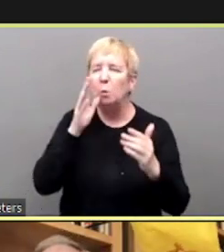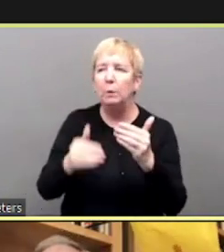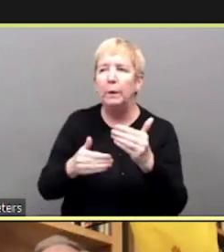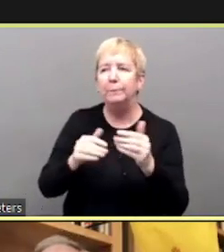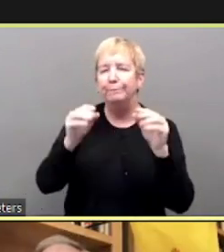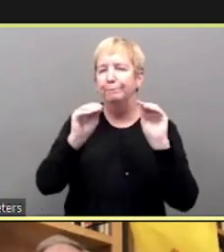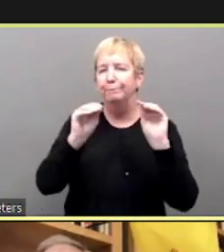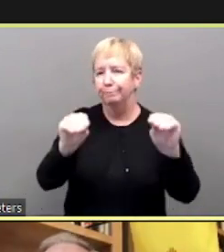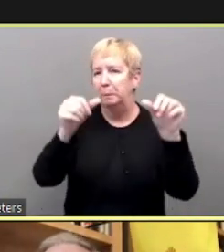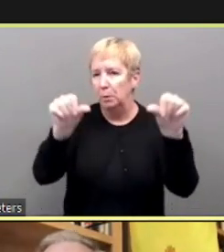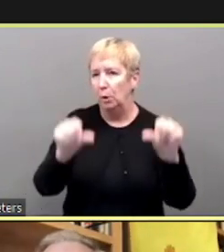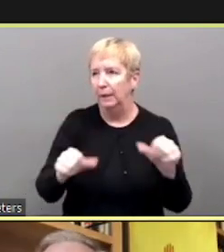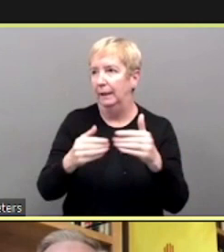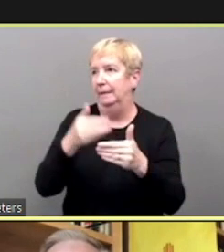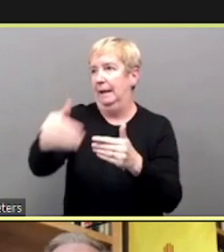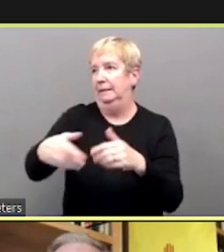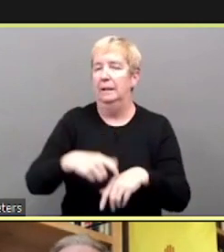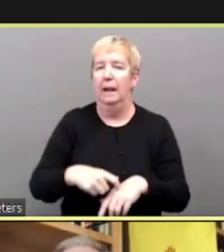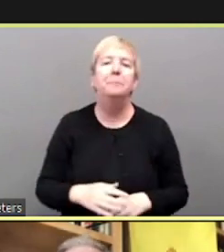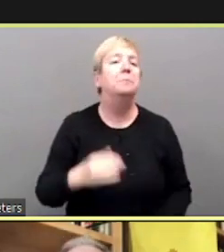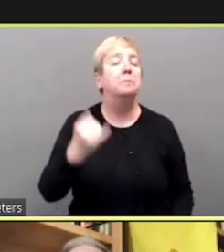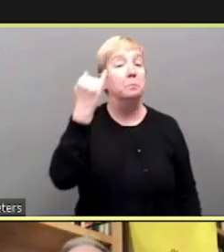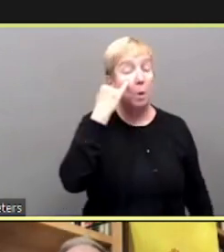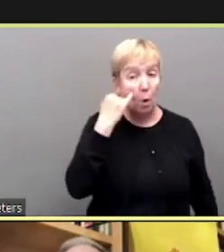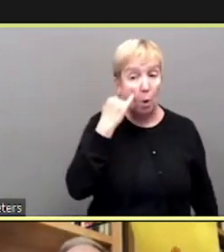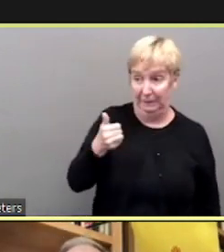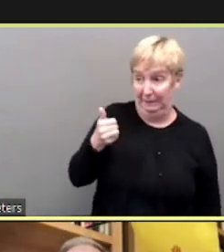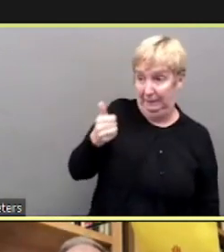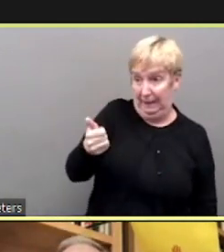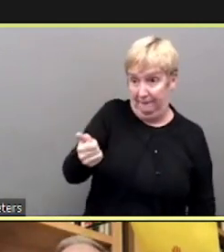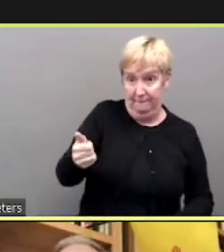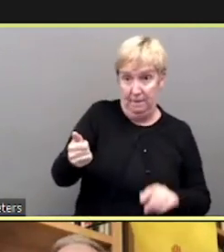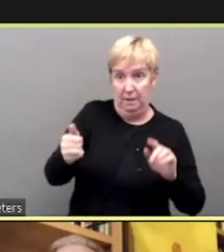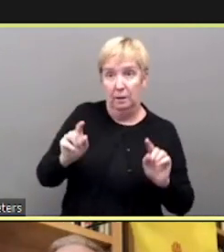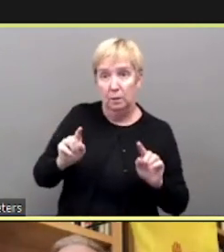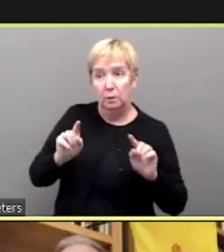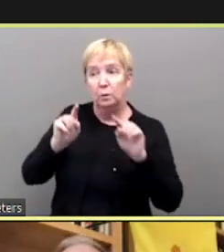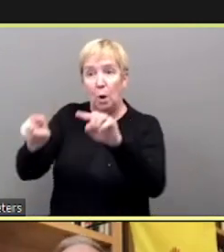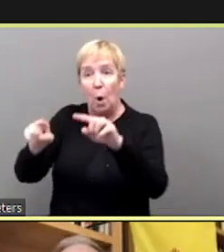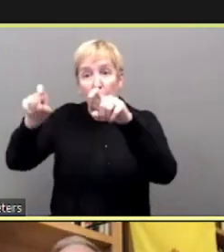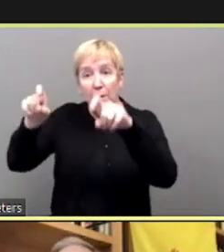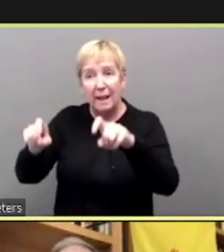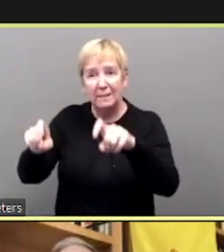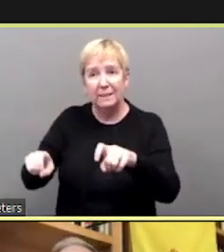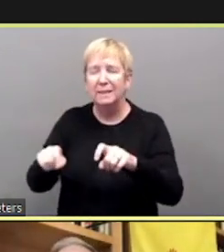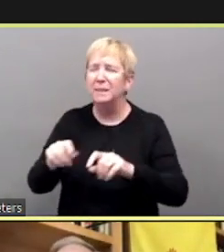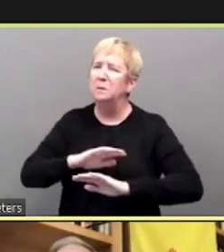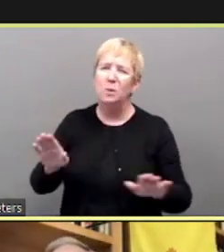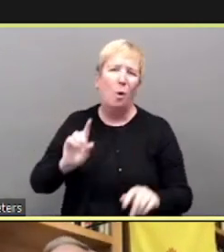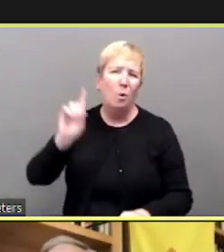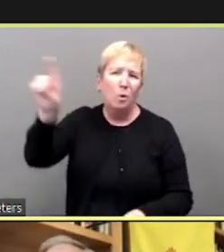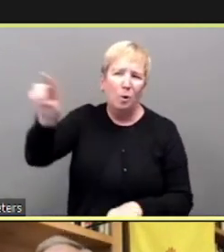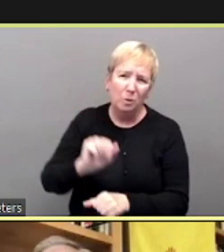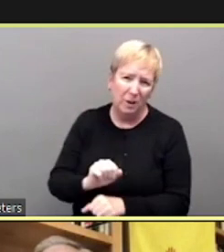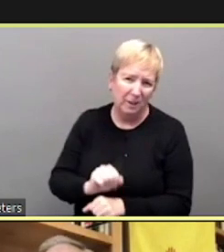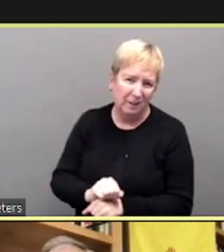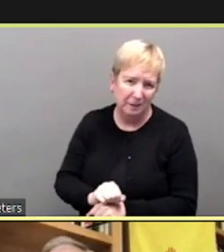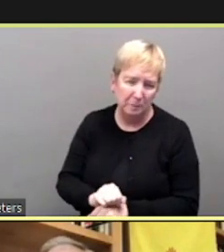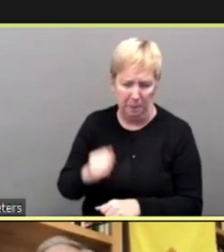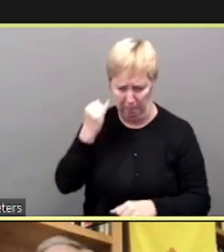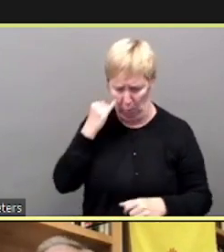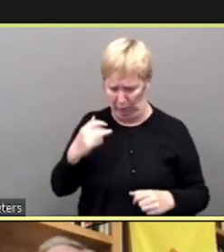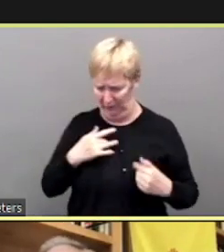that if you do go get tested, don't go back to work. If you're tested because of